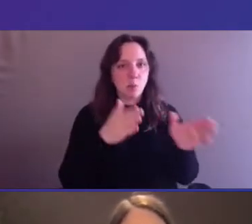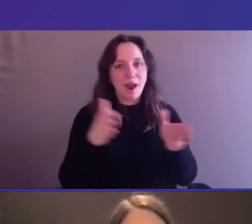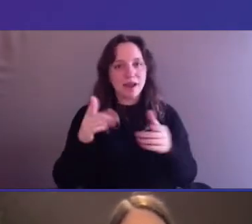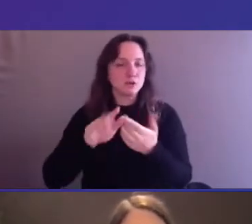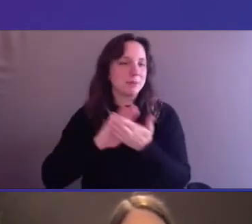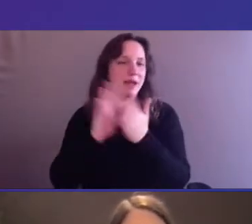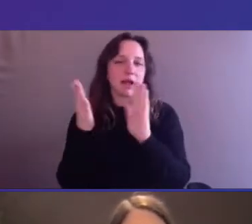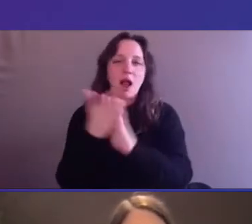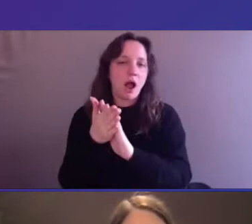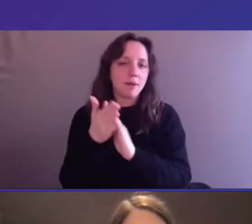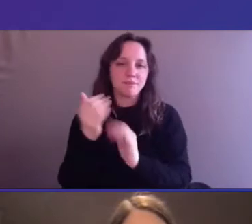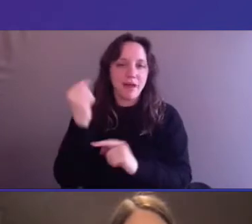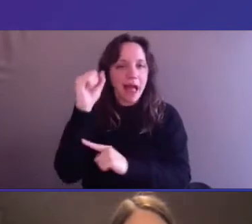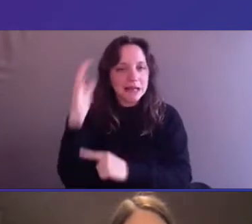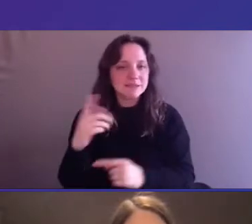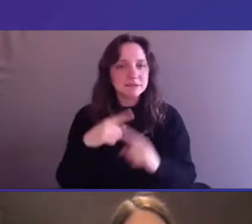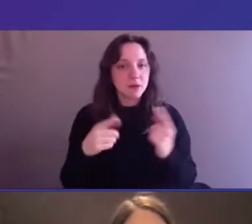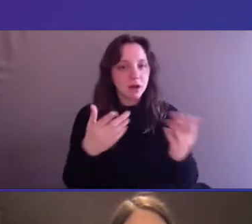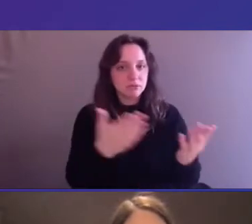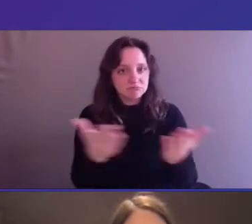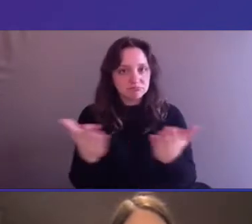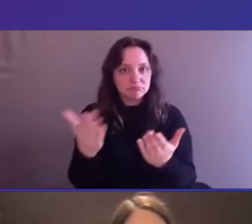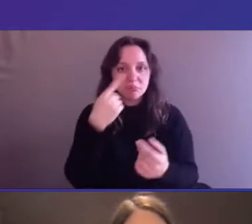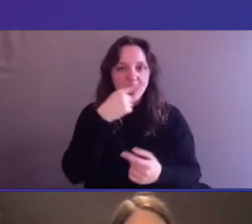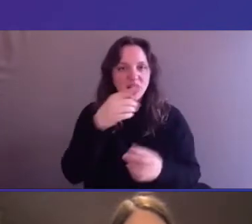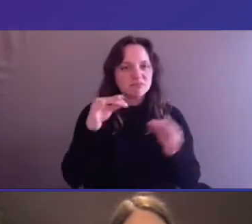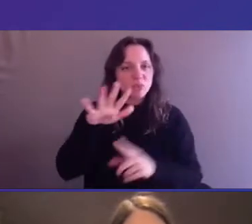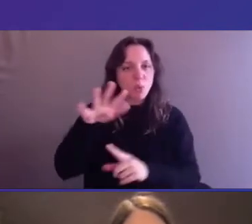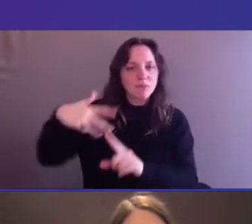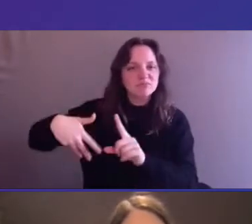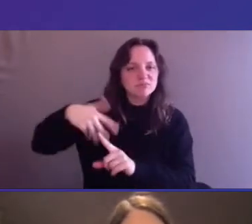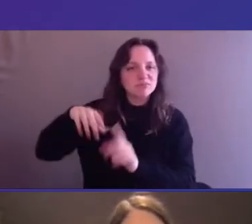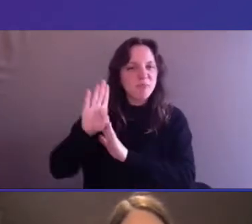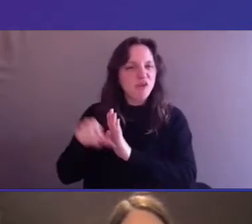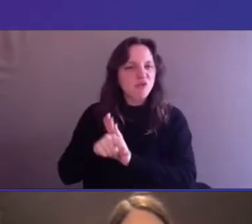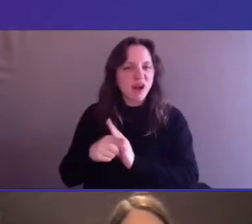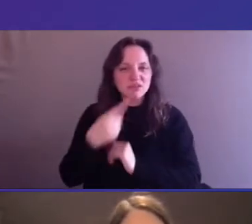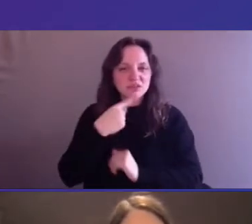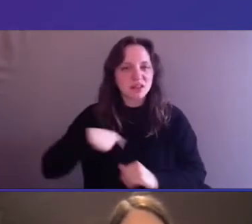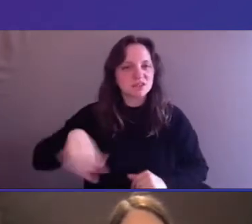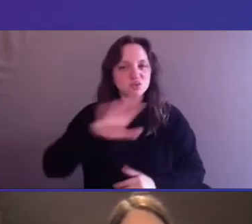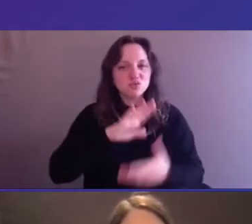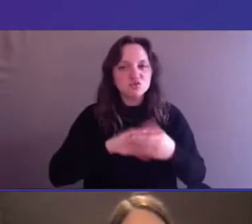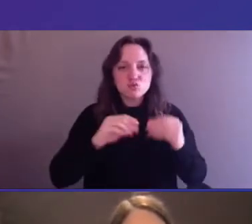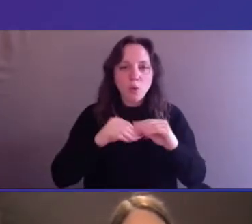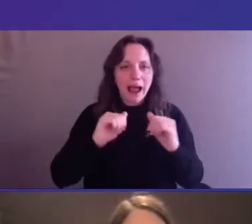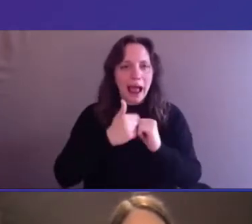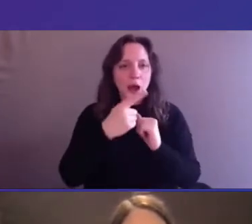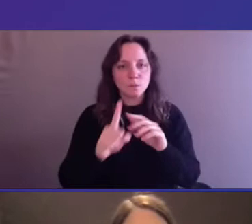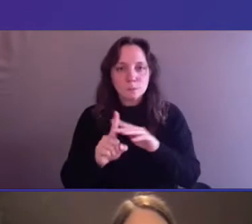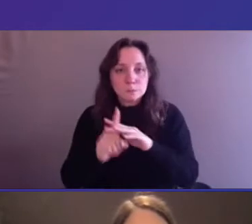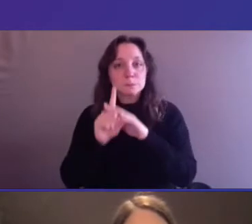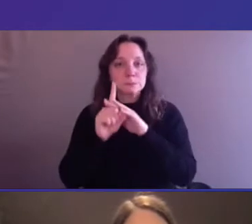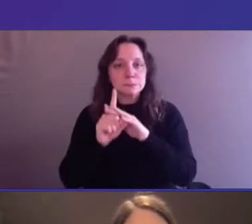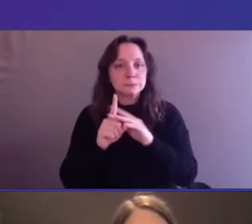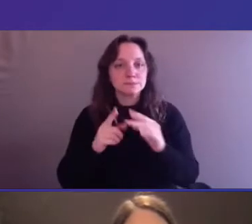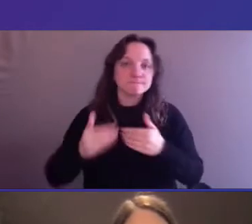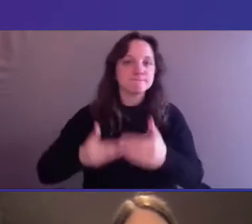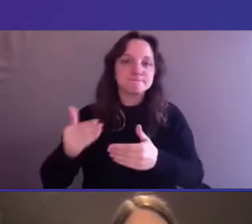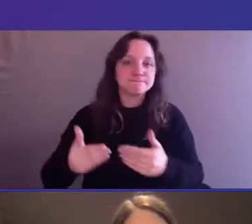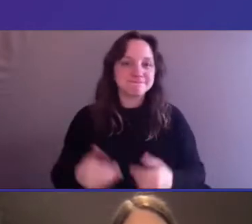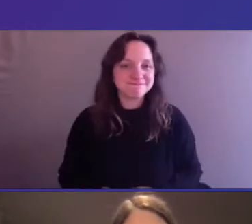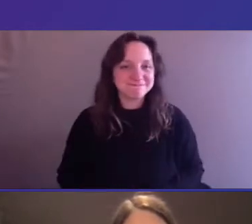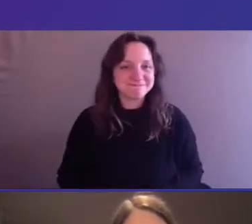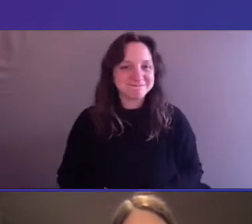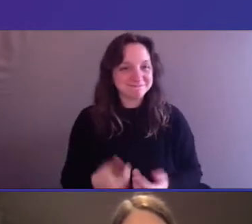any personal stories of what kind of motivated you and how you entered it when you were motivated. Anyone